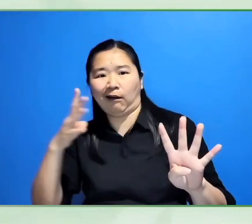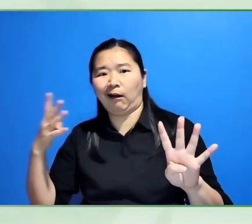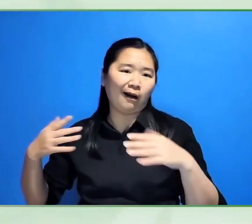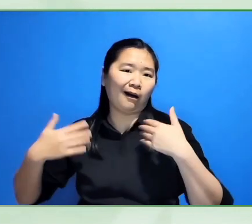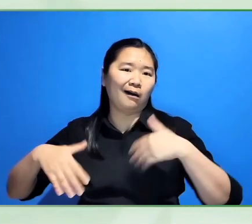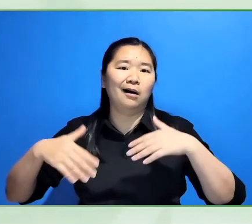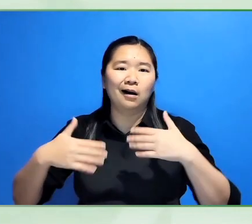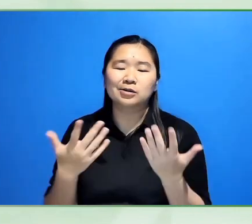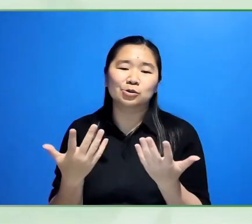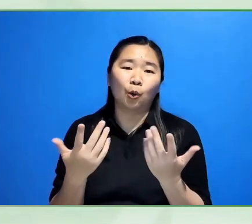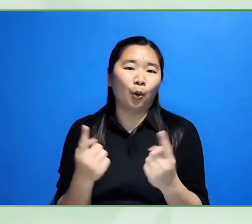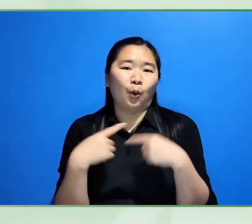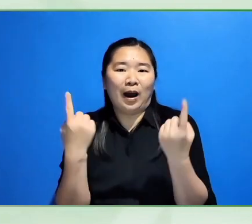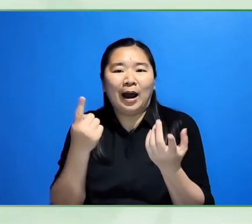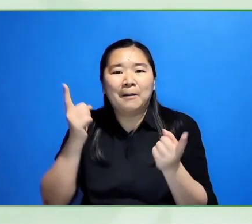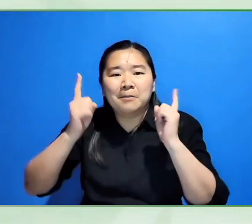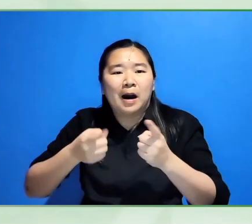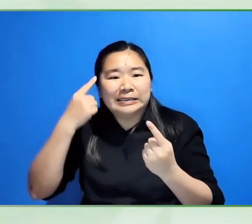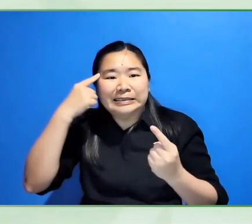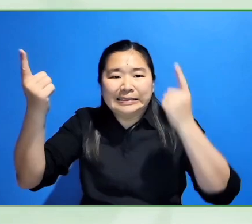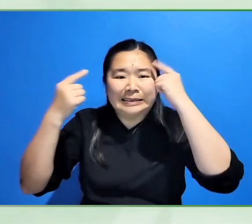We push for that as much as we can.